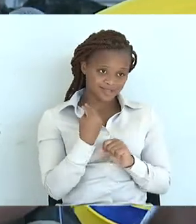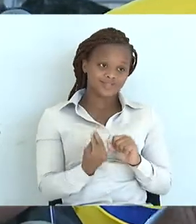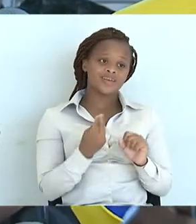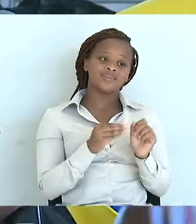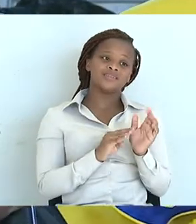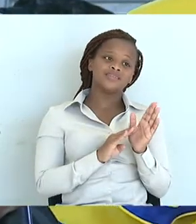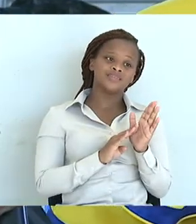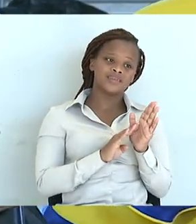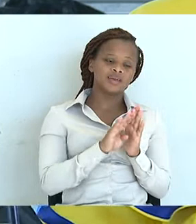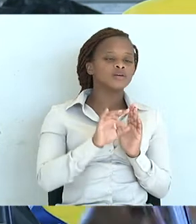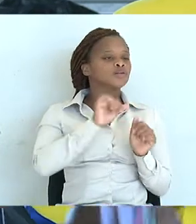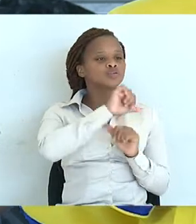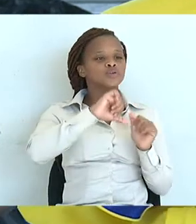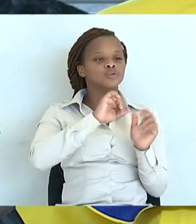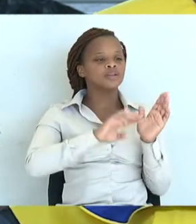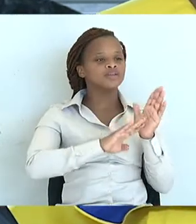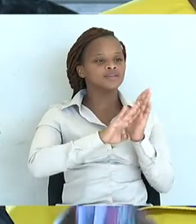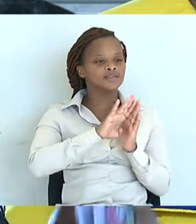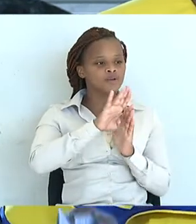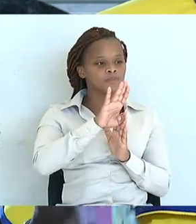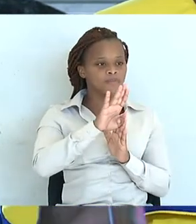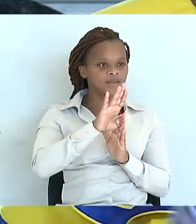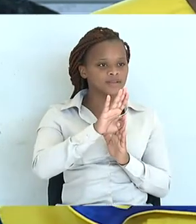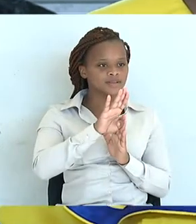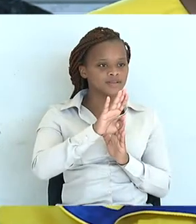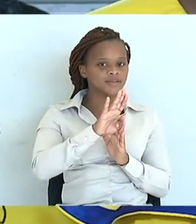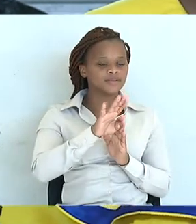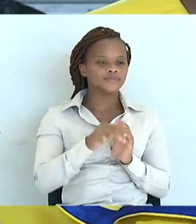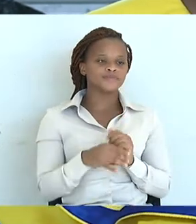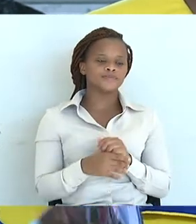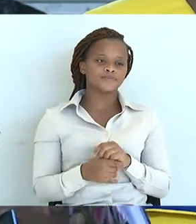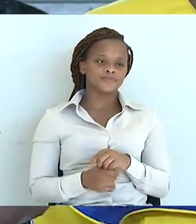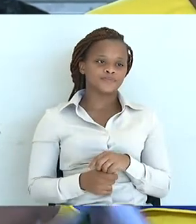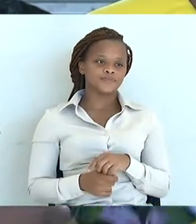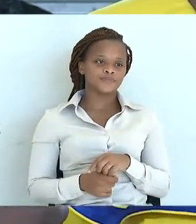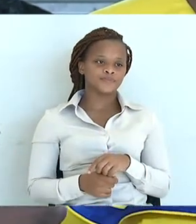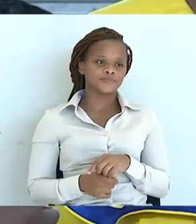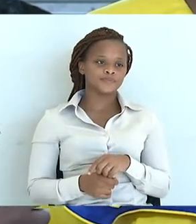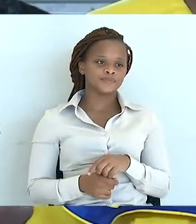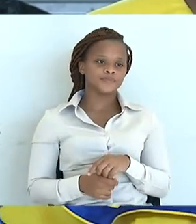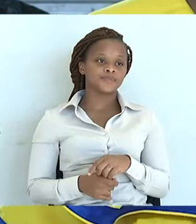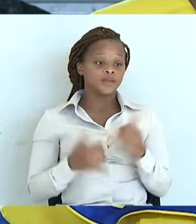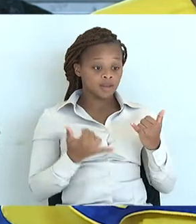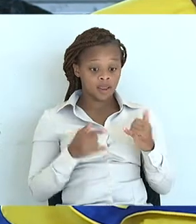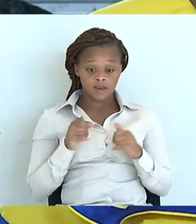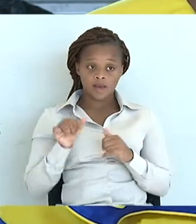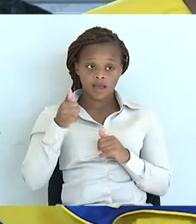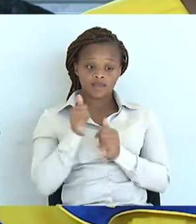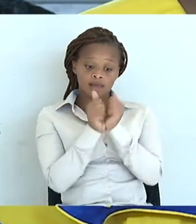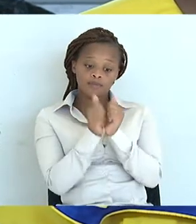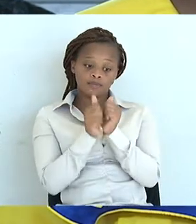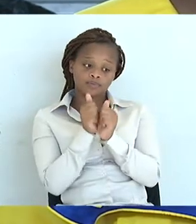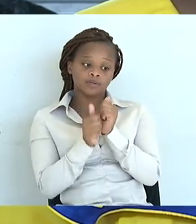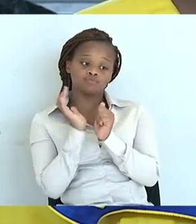social development child, or client yet, has made in South Africa. So, ubhuti obeme apha ethetha